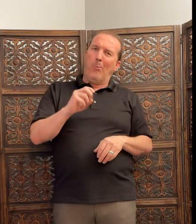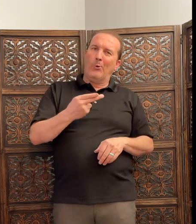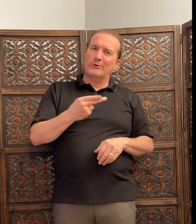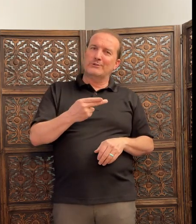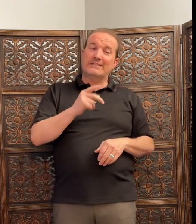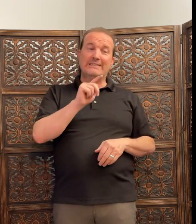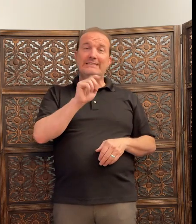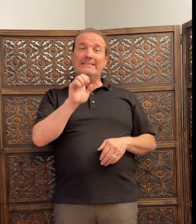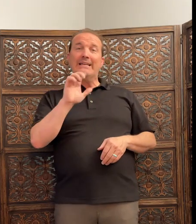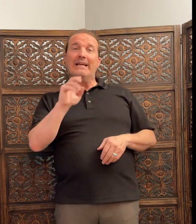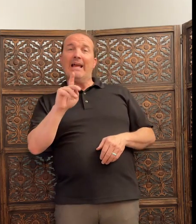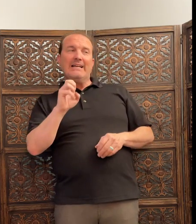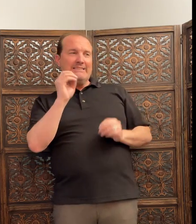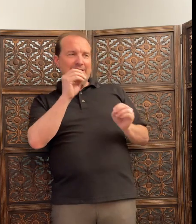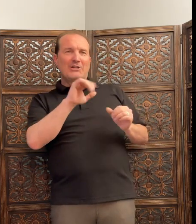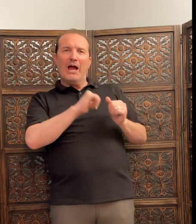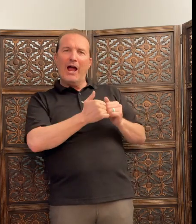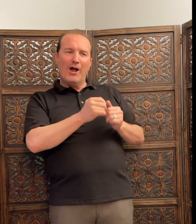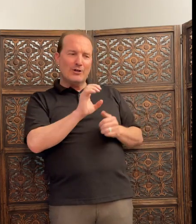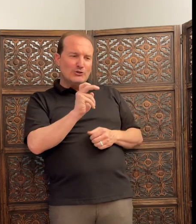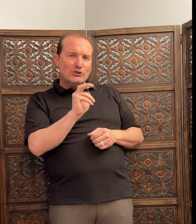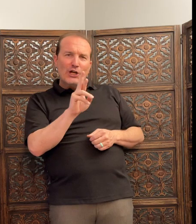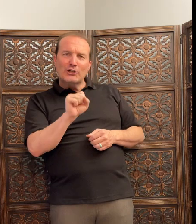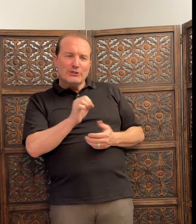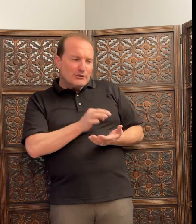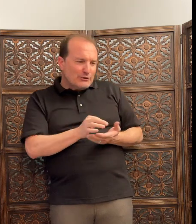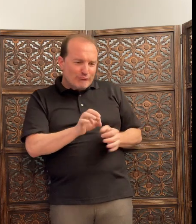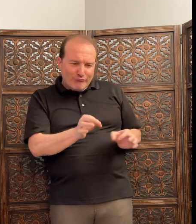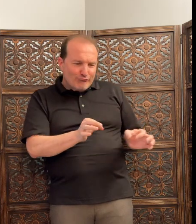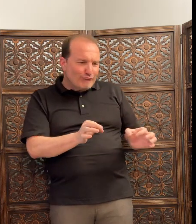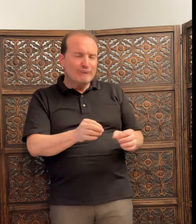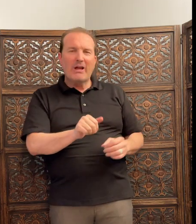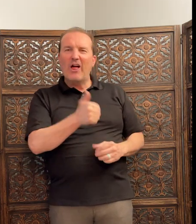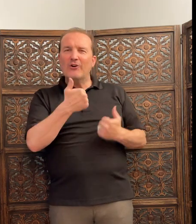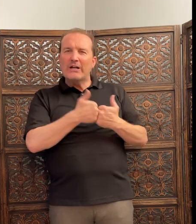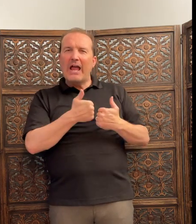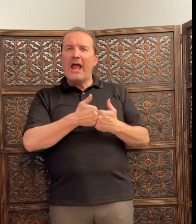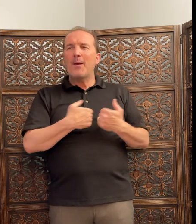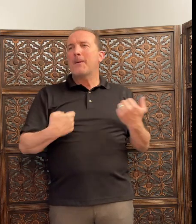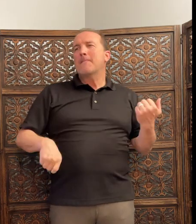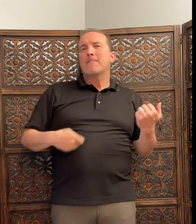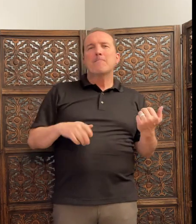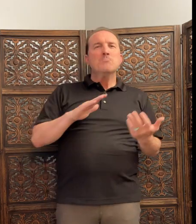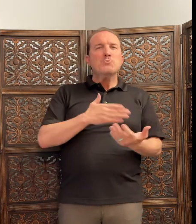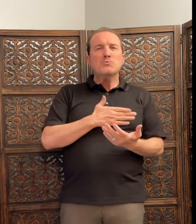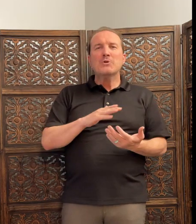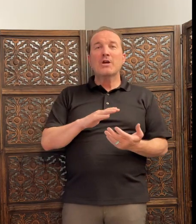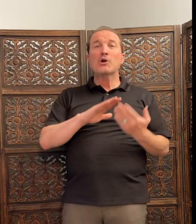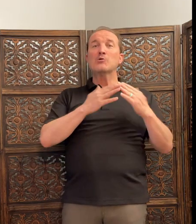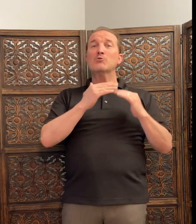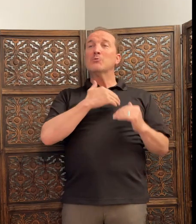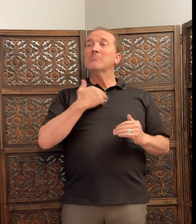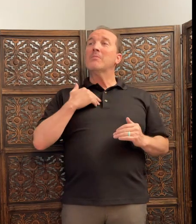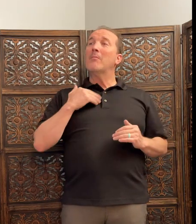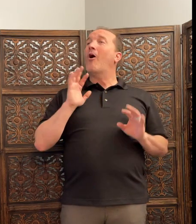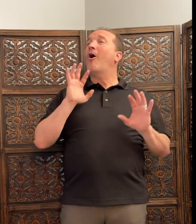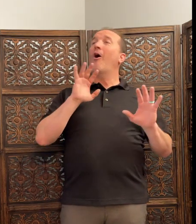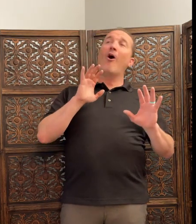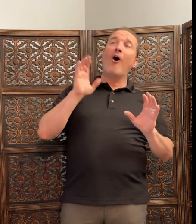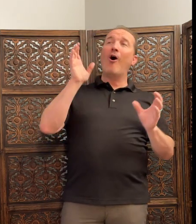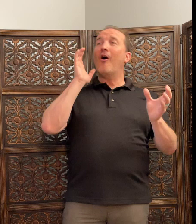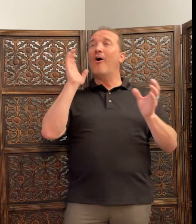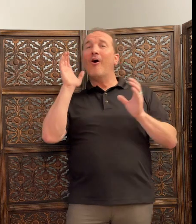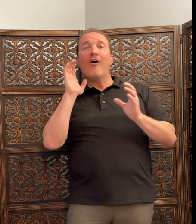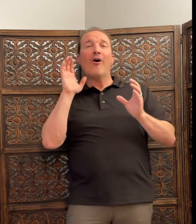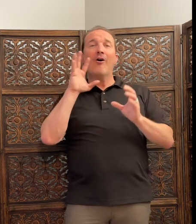porch. Tea Cake teaches Janie how to play checkers and how to play other games. He plays music on the porch, and the community members come by